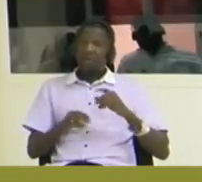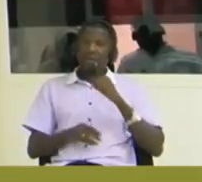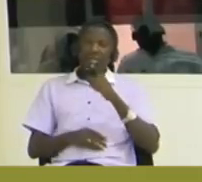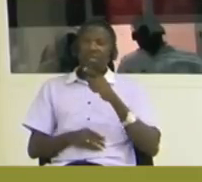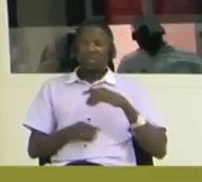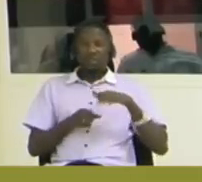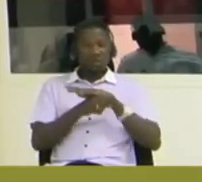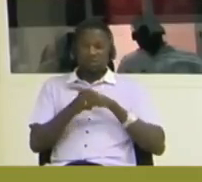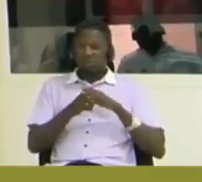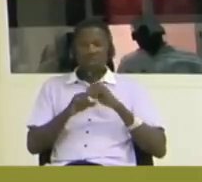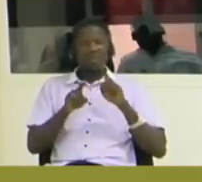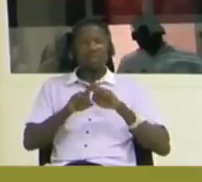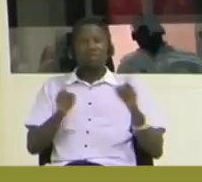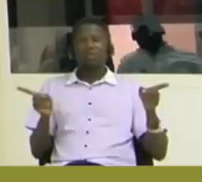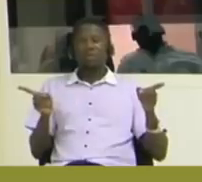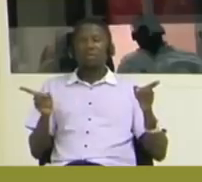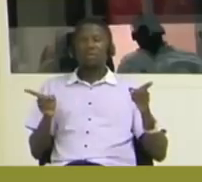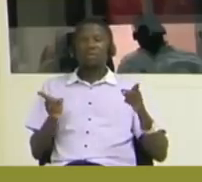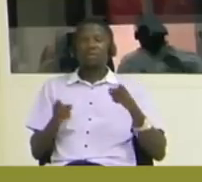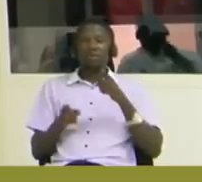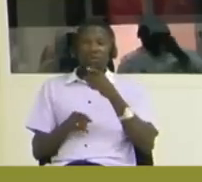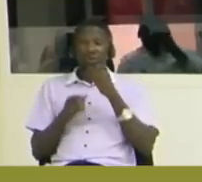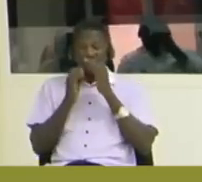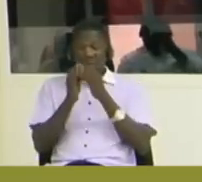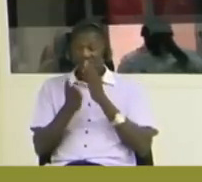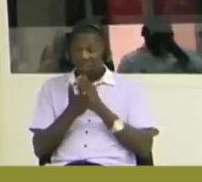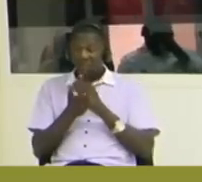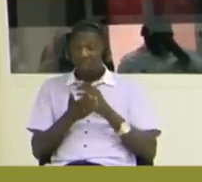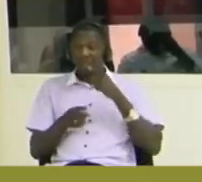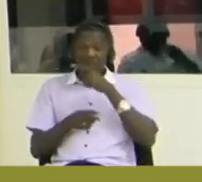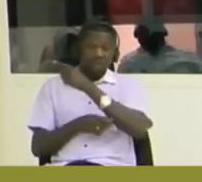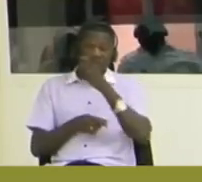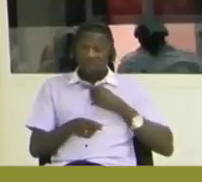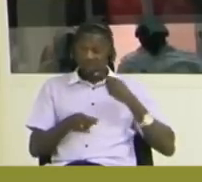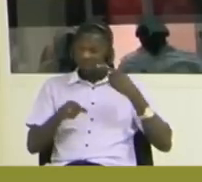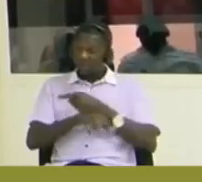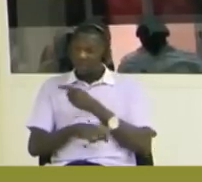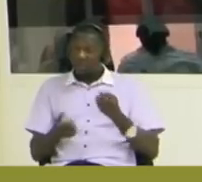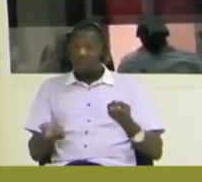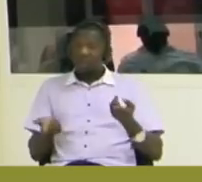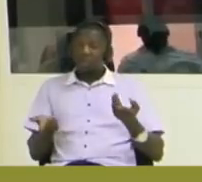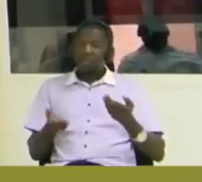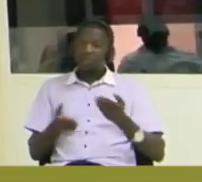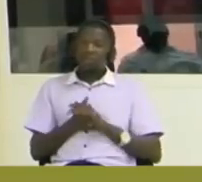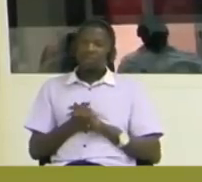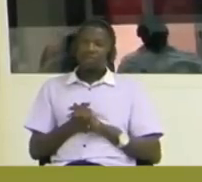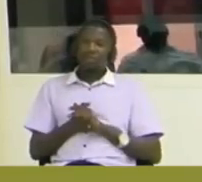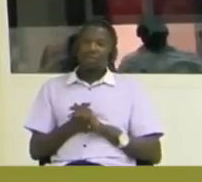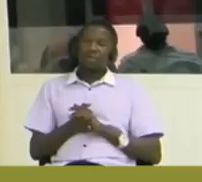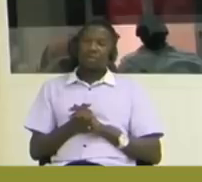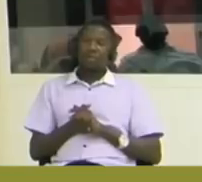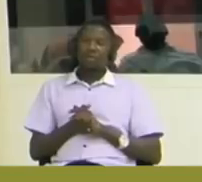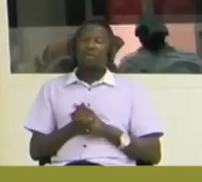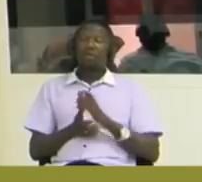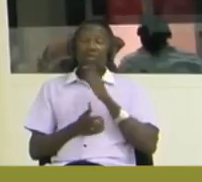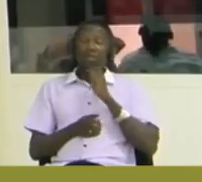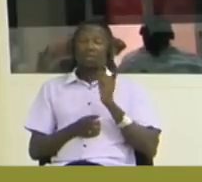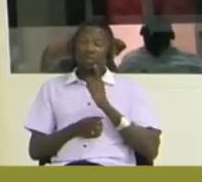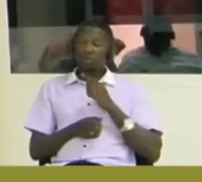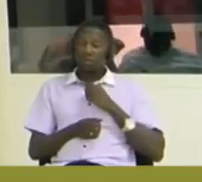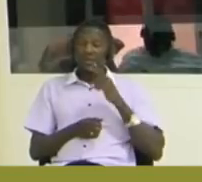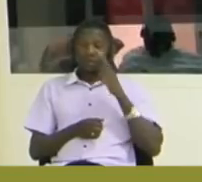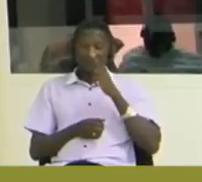is completely different. You still saying that they are mistaken? So what I'm trying to establish is